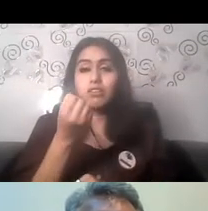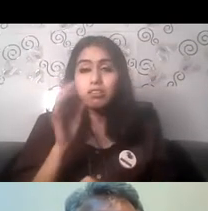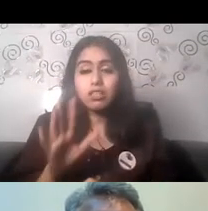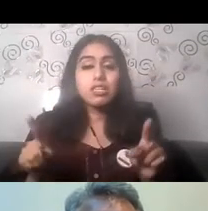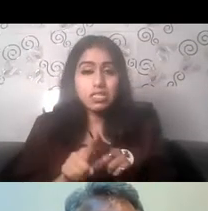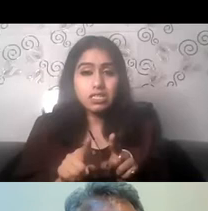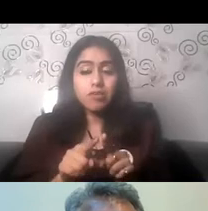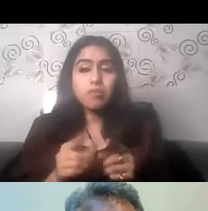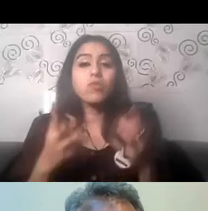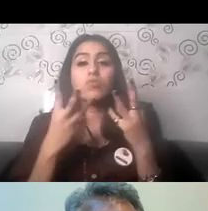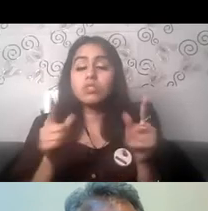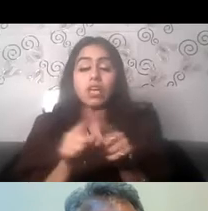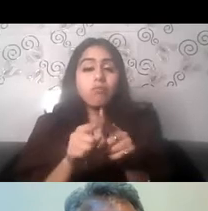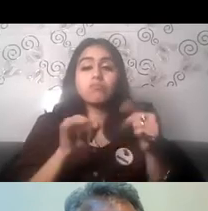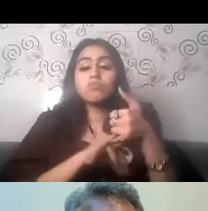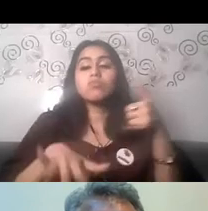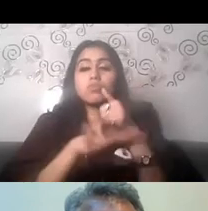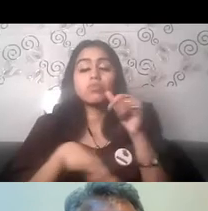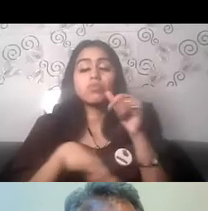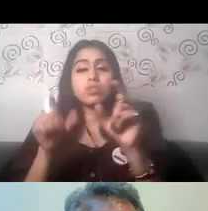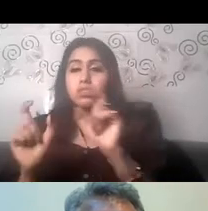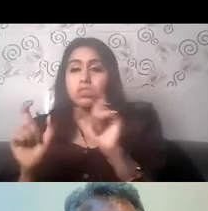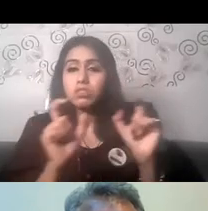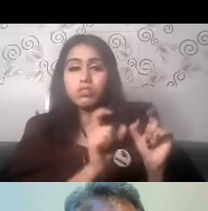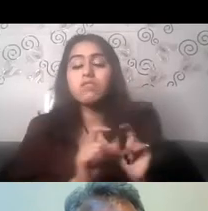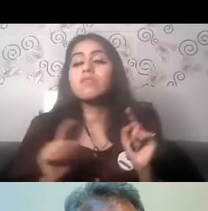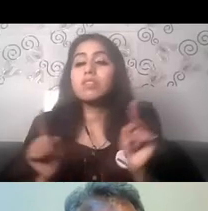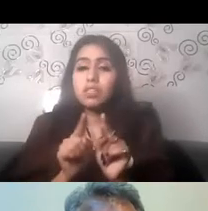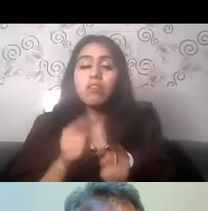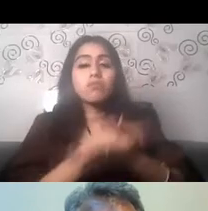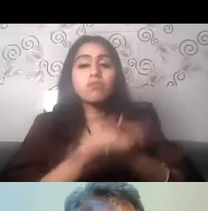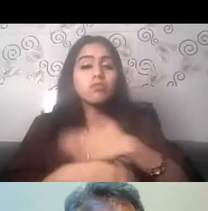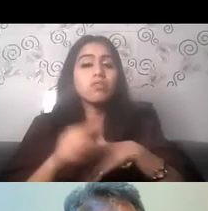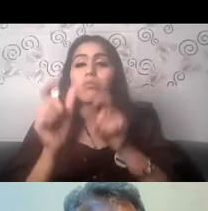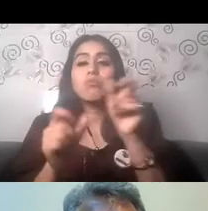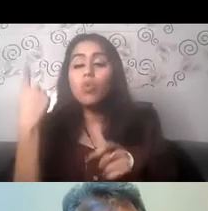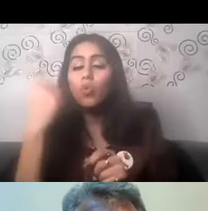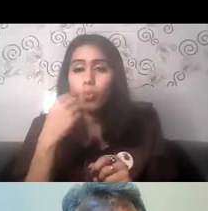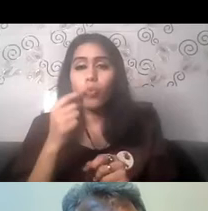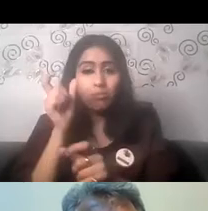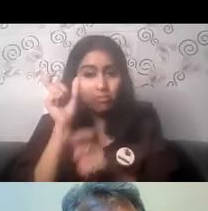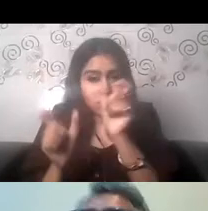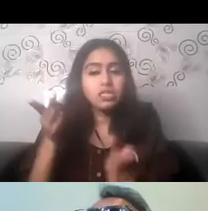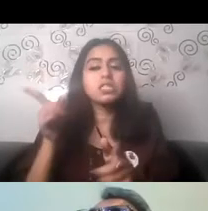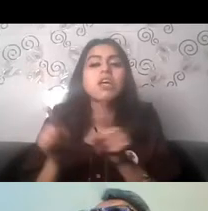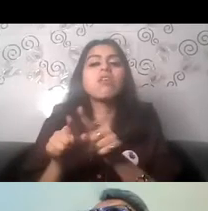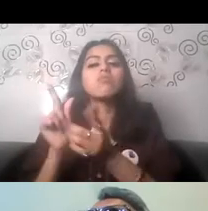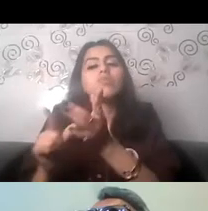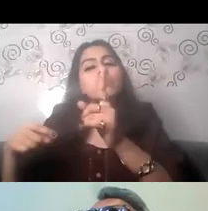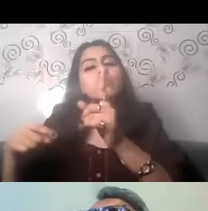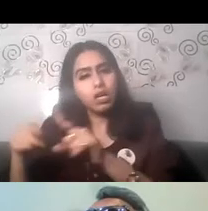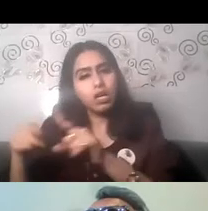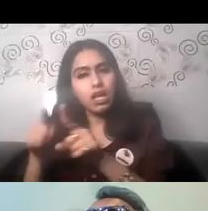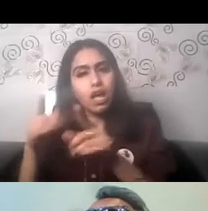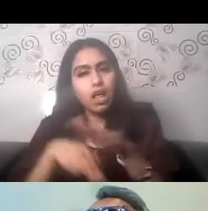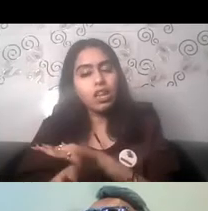get social care, which is getting harder for disabled people in the UK, that's going to impact on people's ability